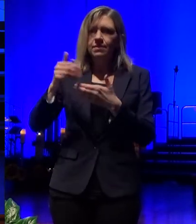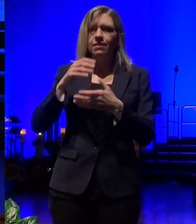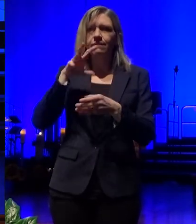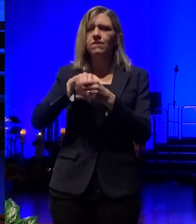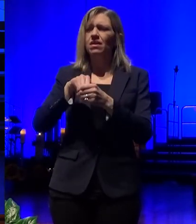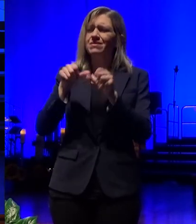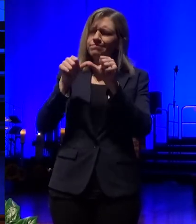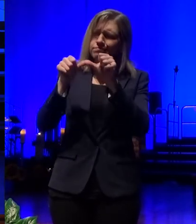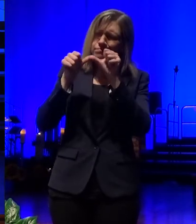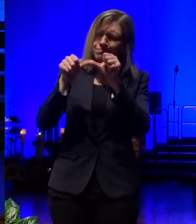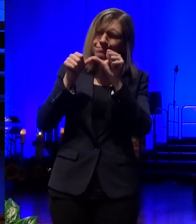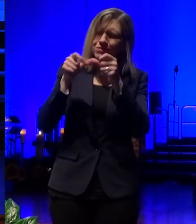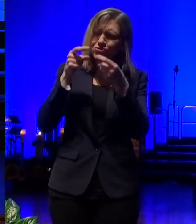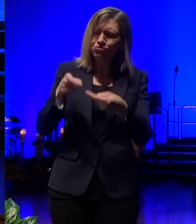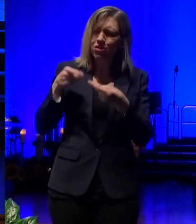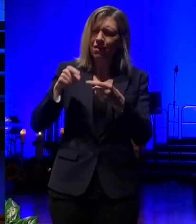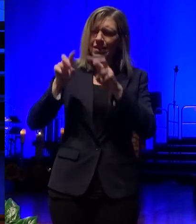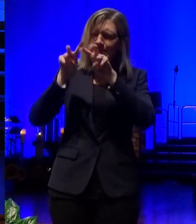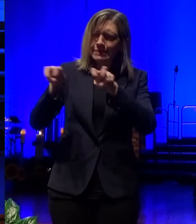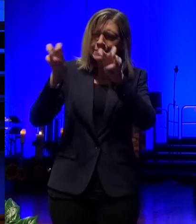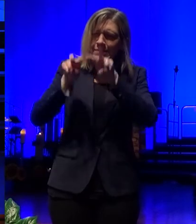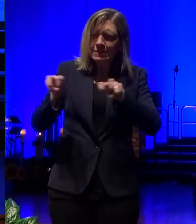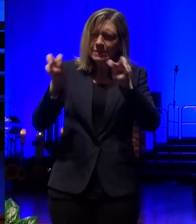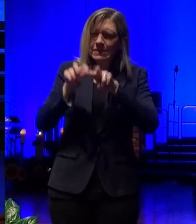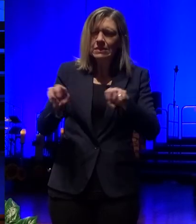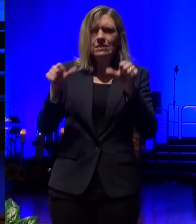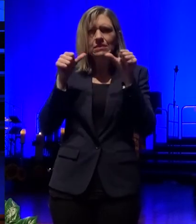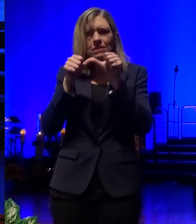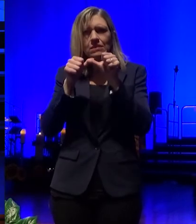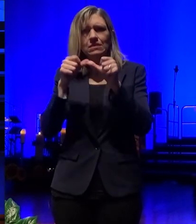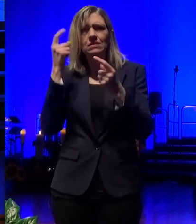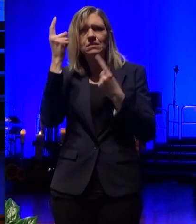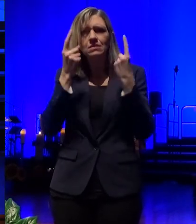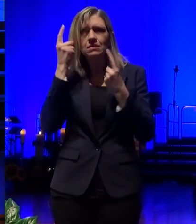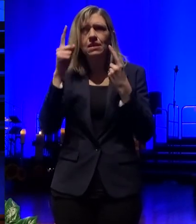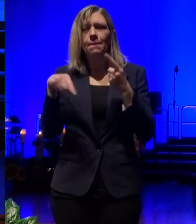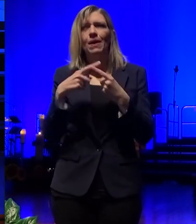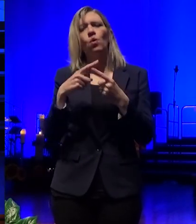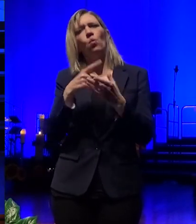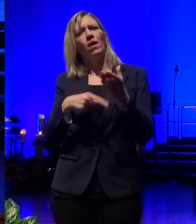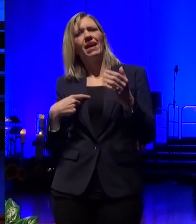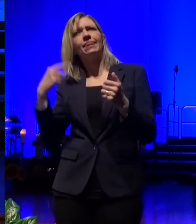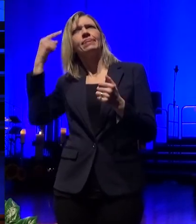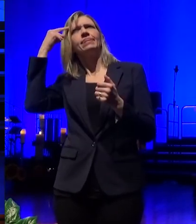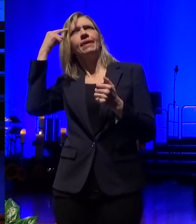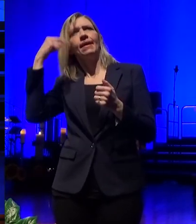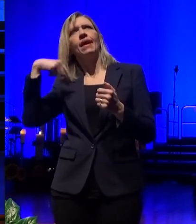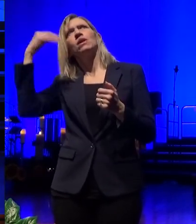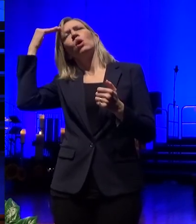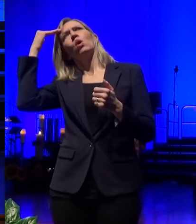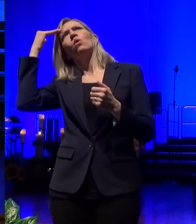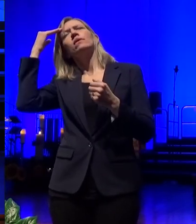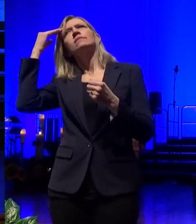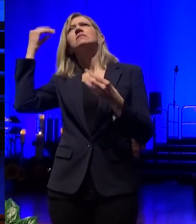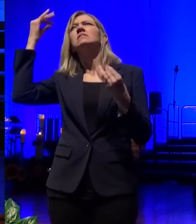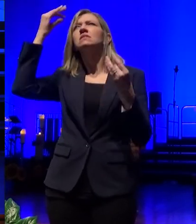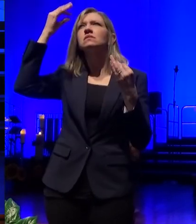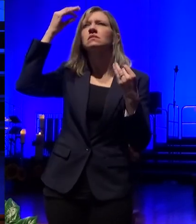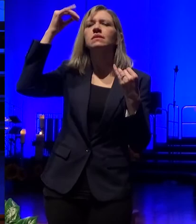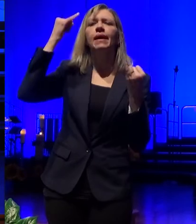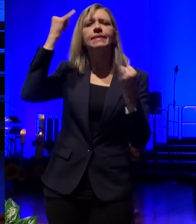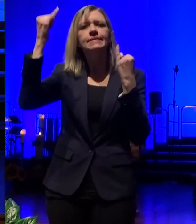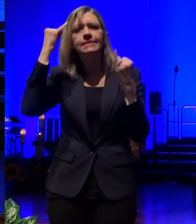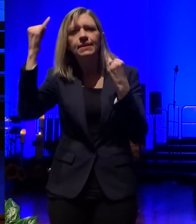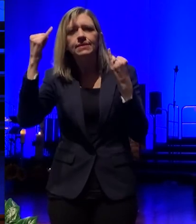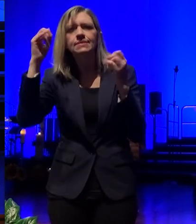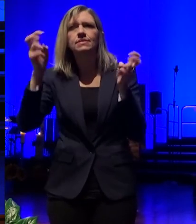struggle, a continual questioning of what we think we know, a wrestling with issues and ideas. It goes